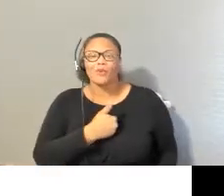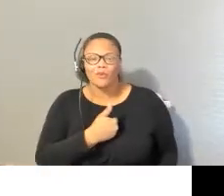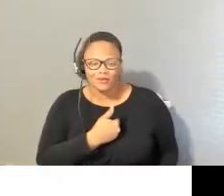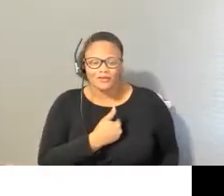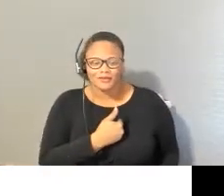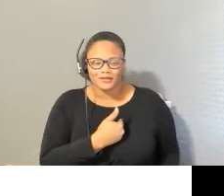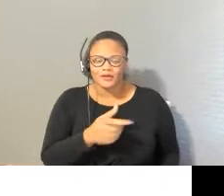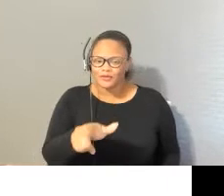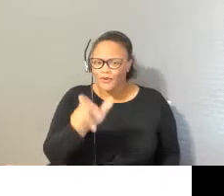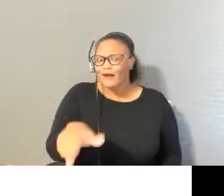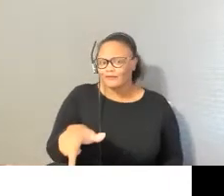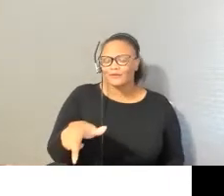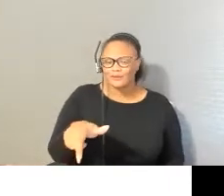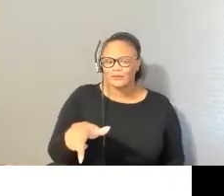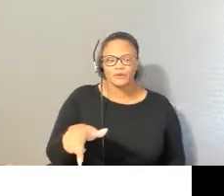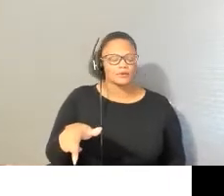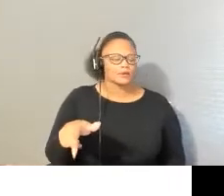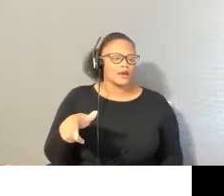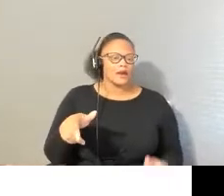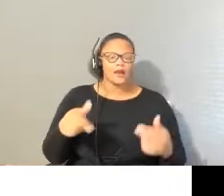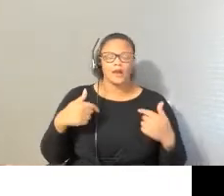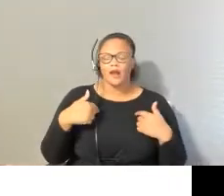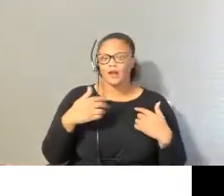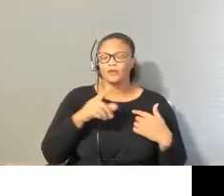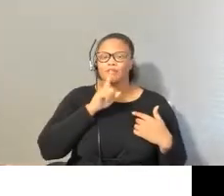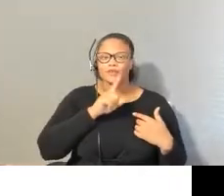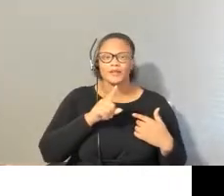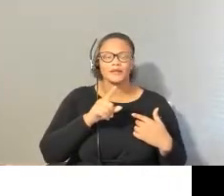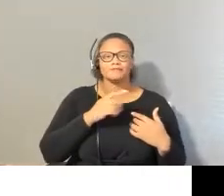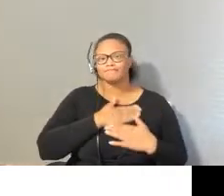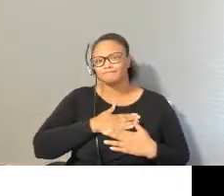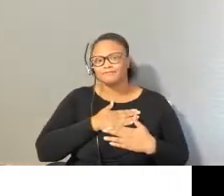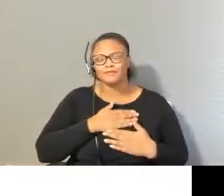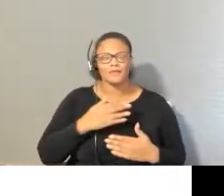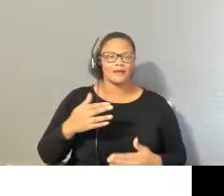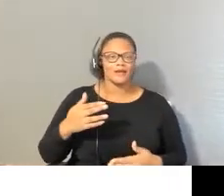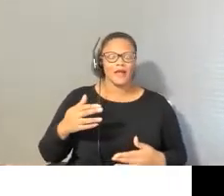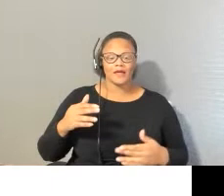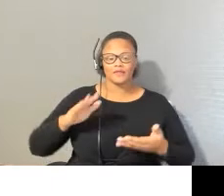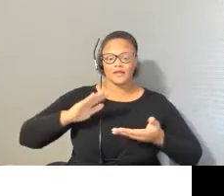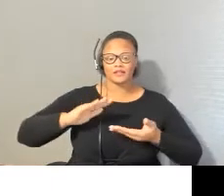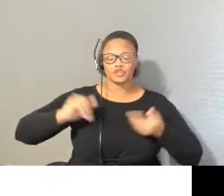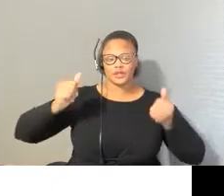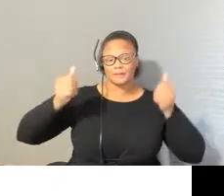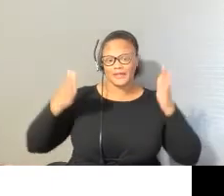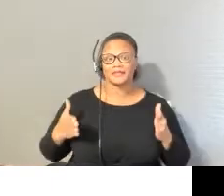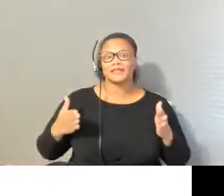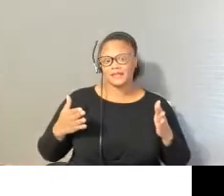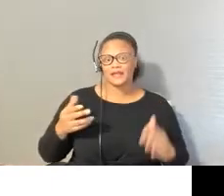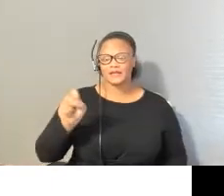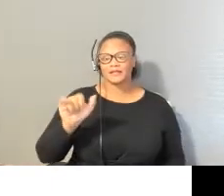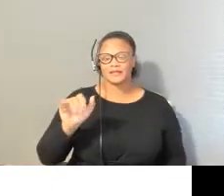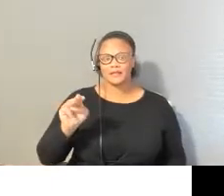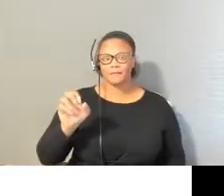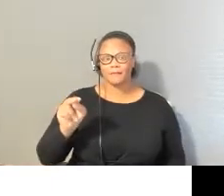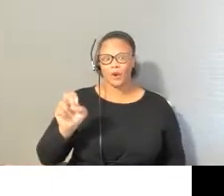You've got to. And I so much admire the gymnast Simone Biles when she talked about protecting her mental health. When you